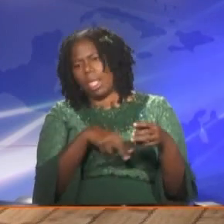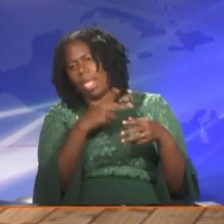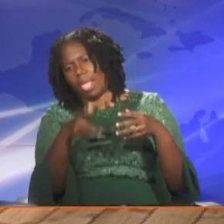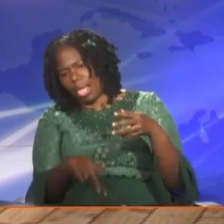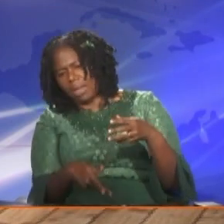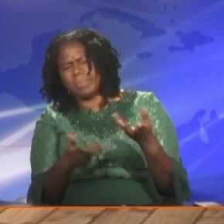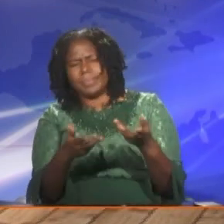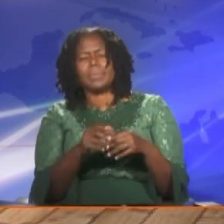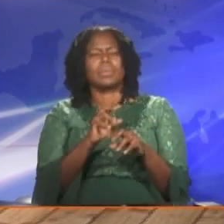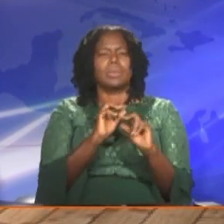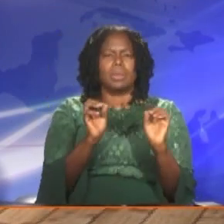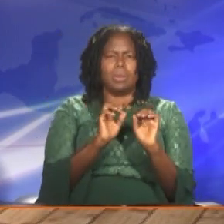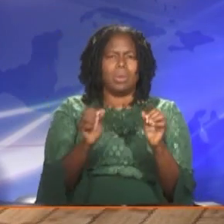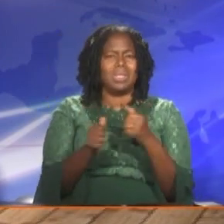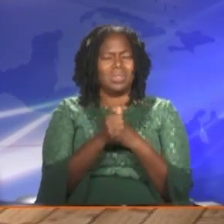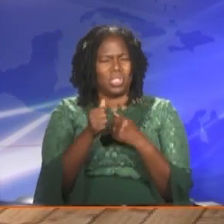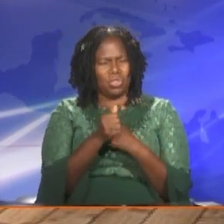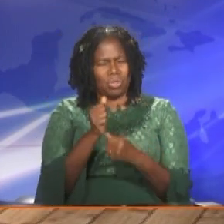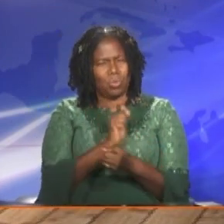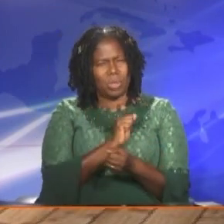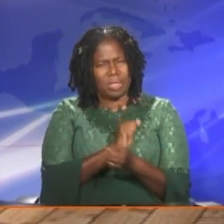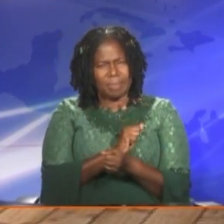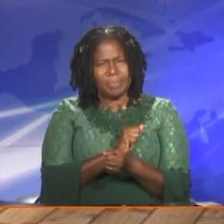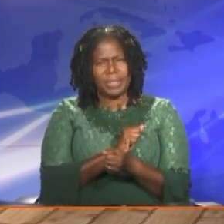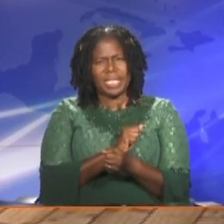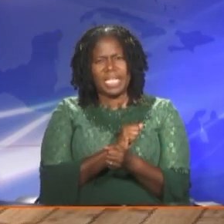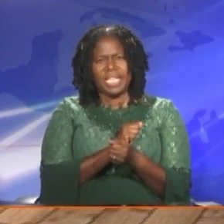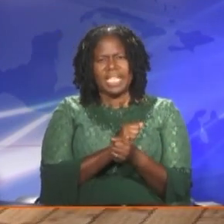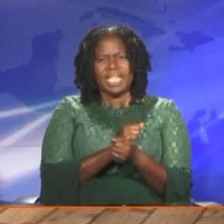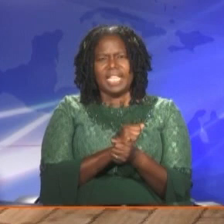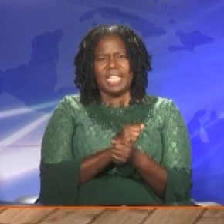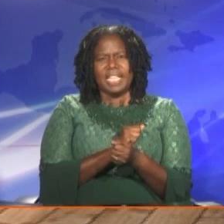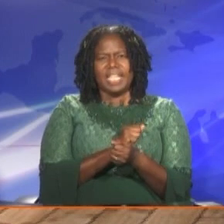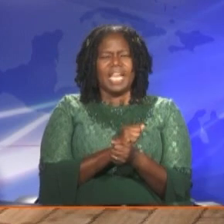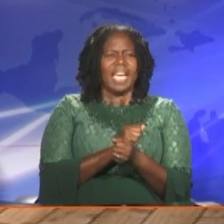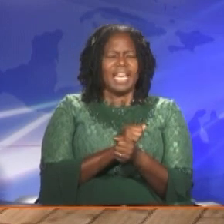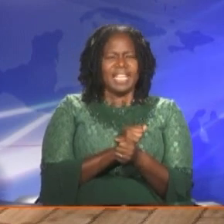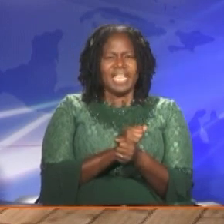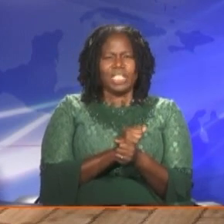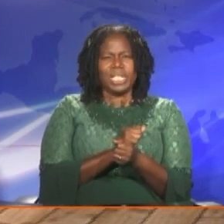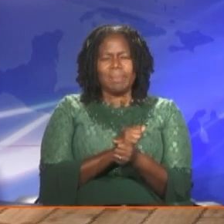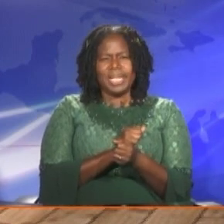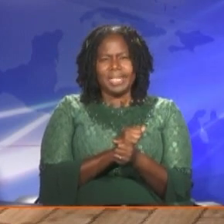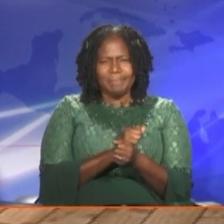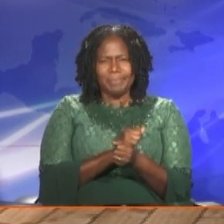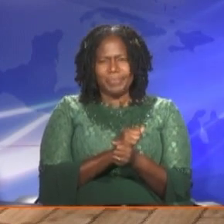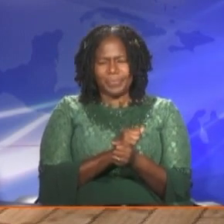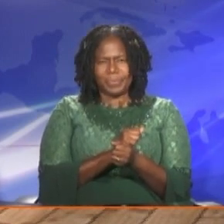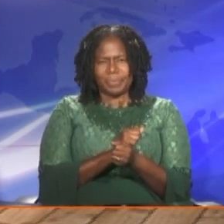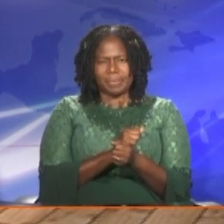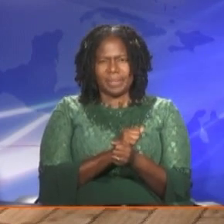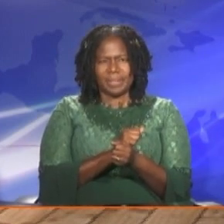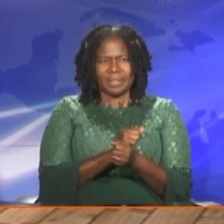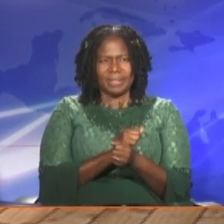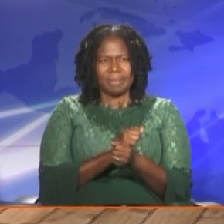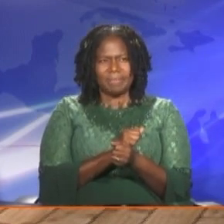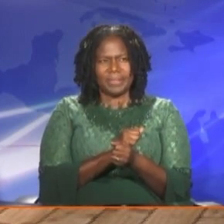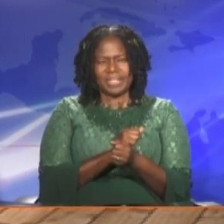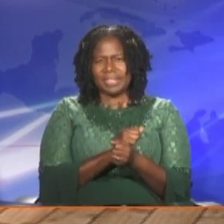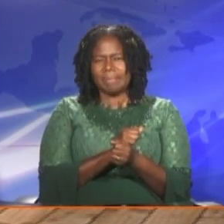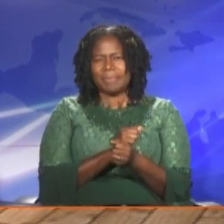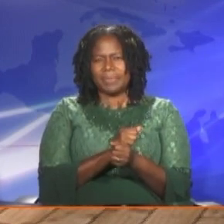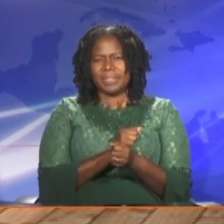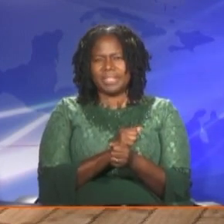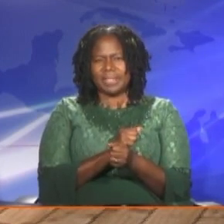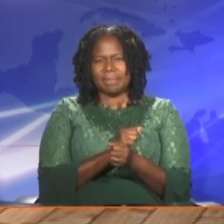those type of activities, children would should not be engaged in those activities. So that list, once it's developed,